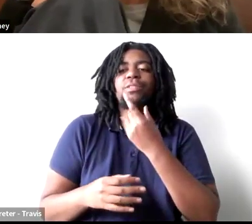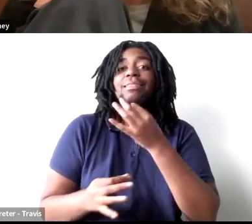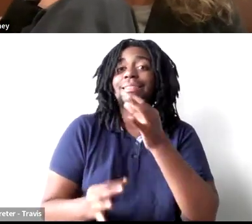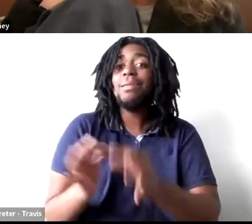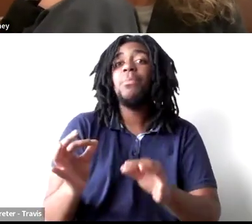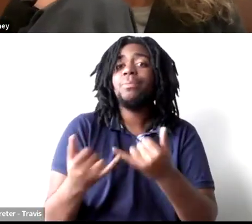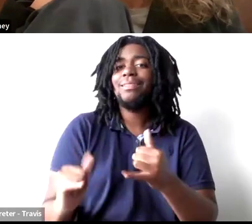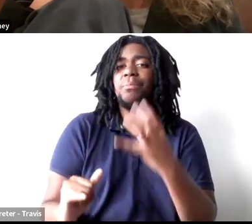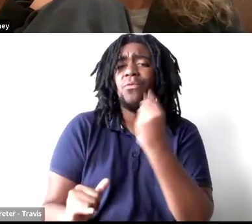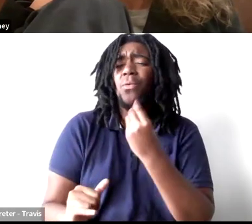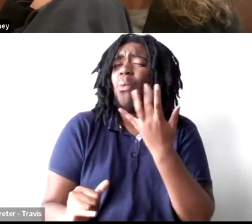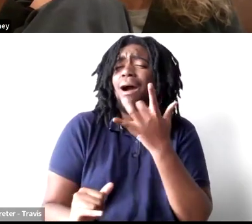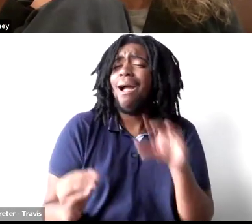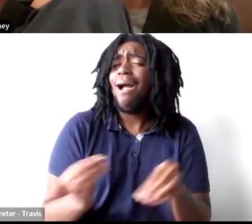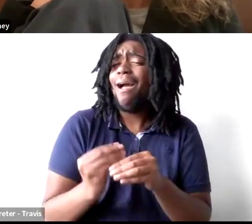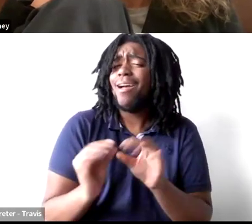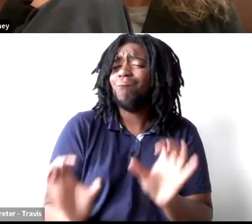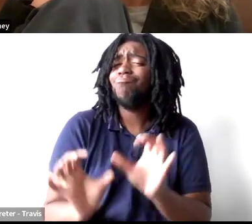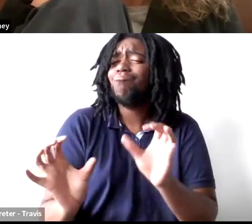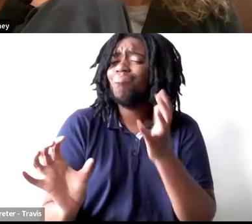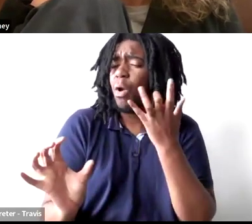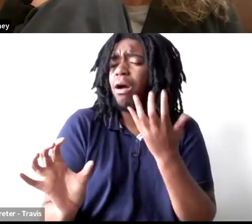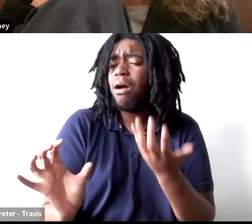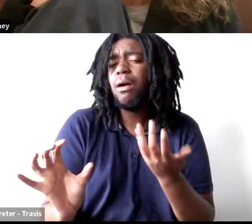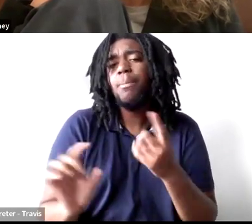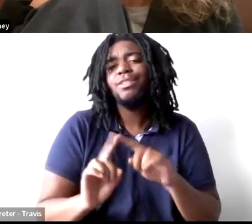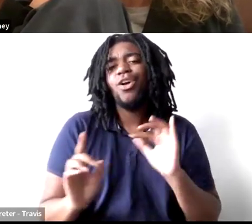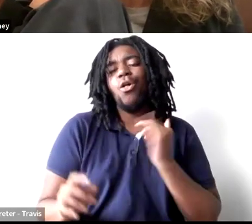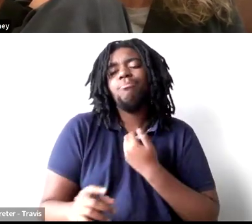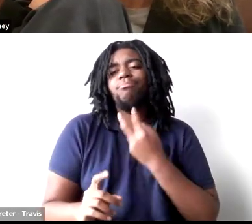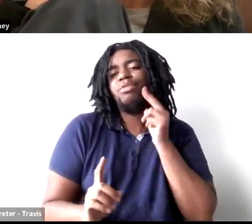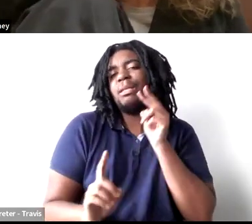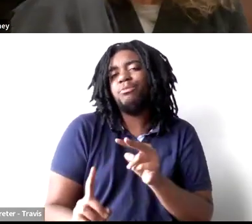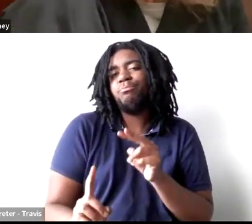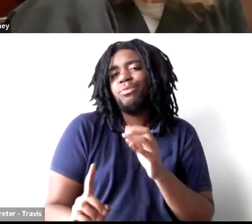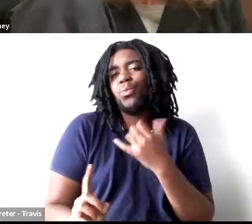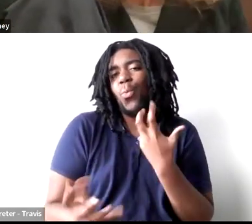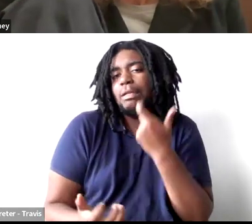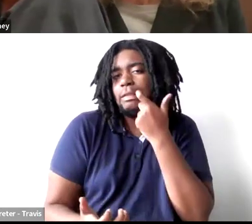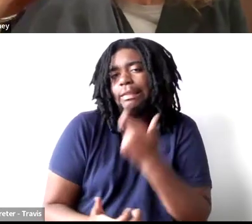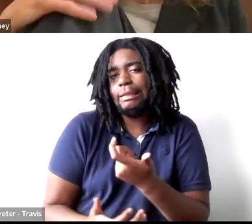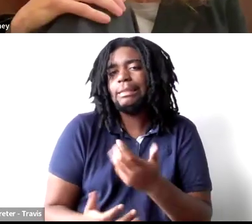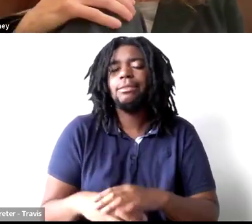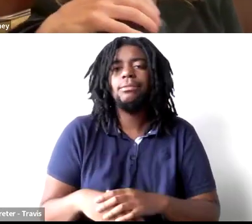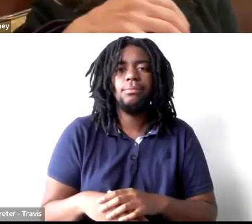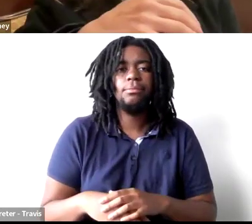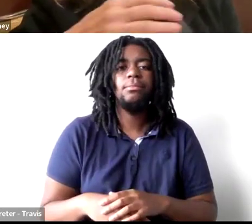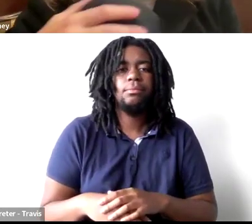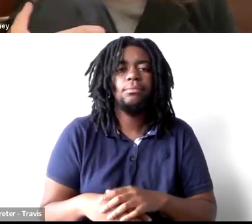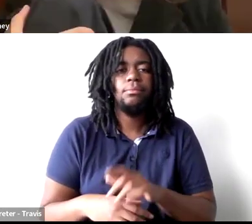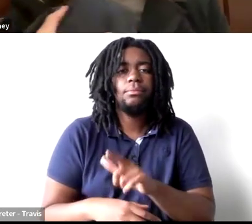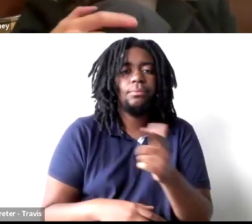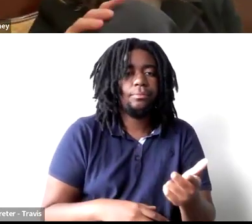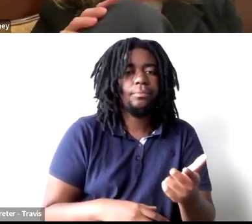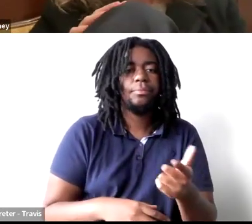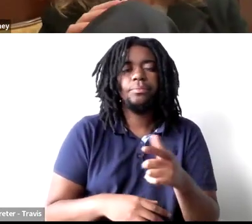like that in there? But it's all perception. It's all what you want to see. So. It